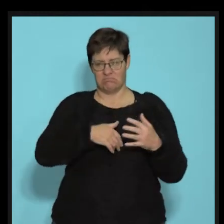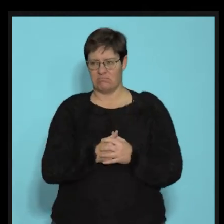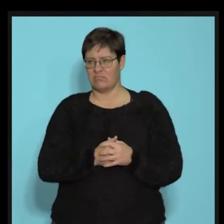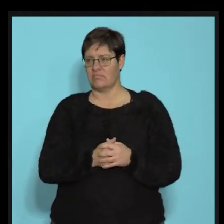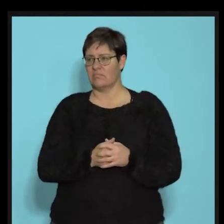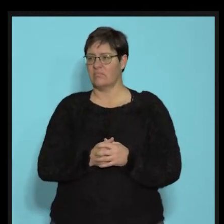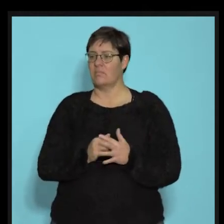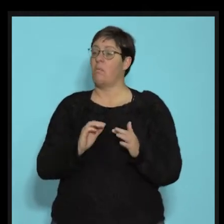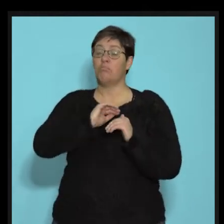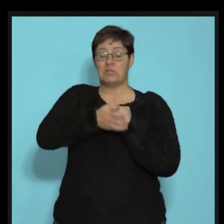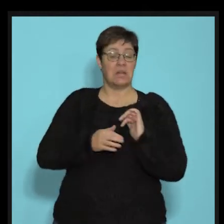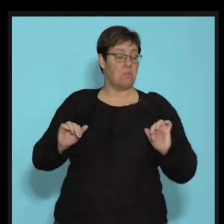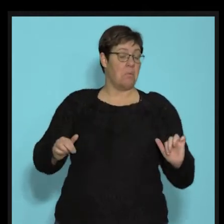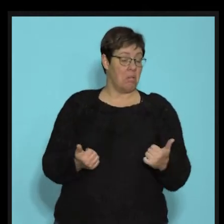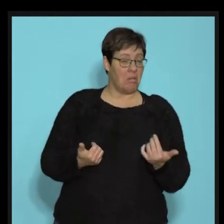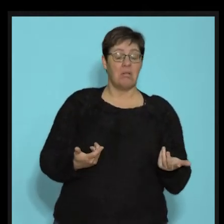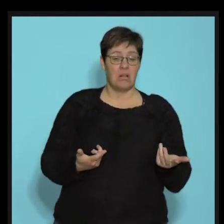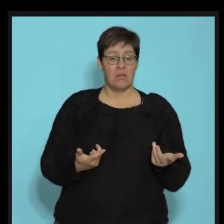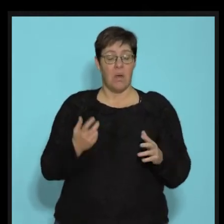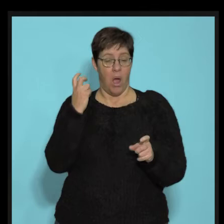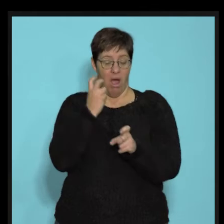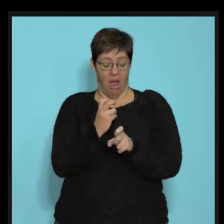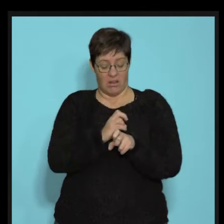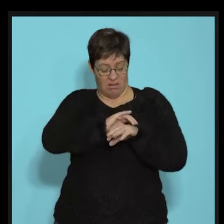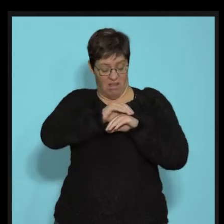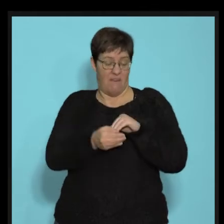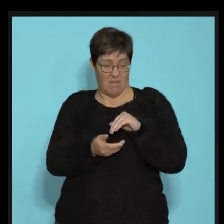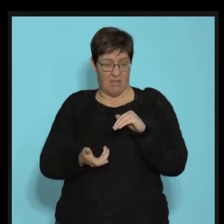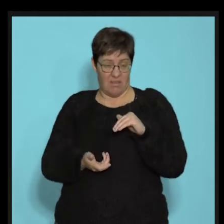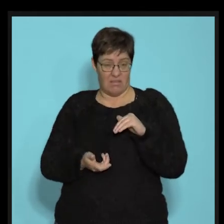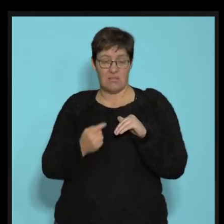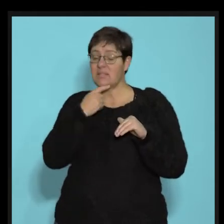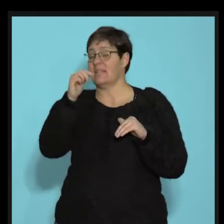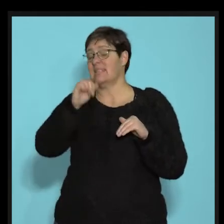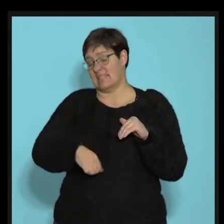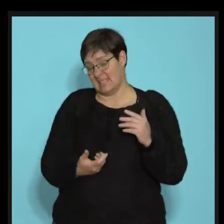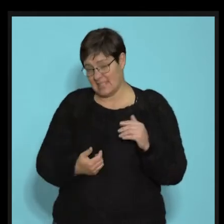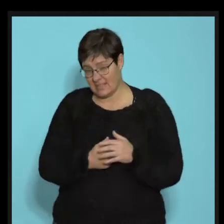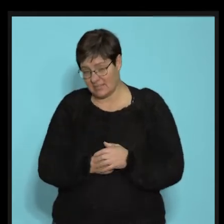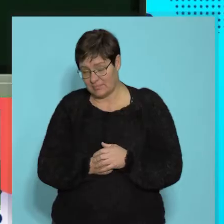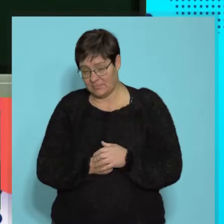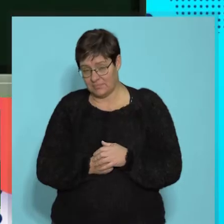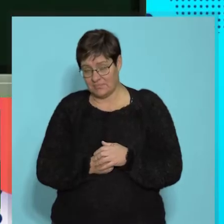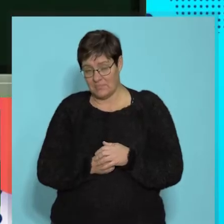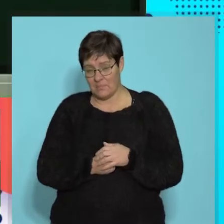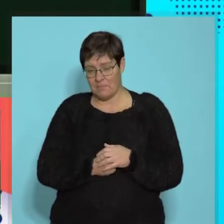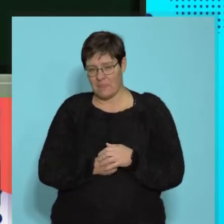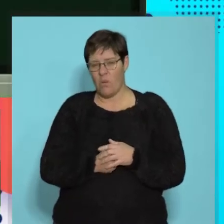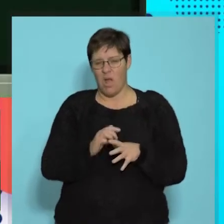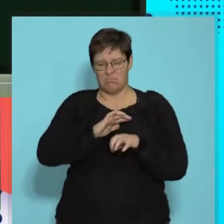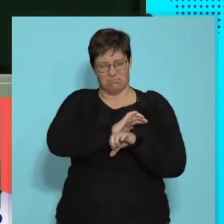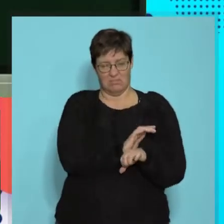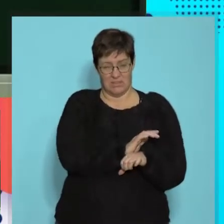protected, well, it's got a hard body covering. So we're going to say that probably it is well protected. The crunch, I don't know if you've